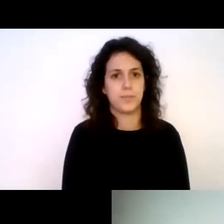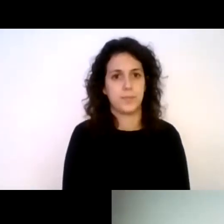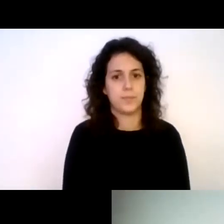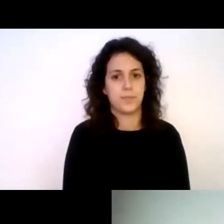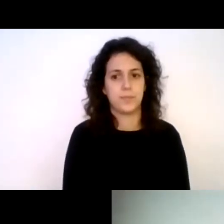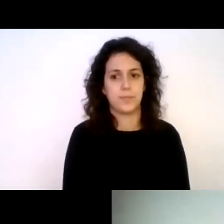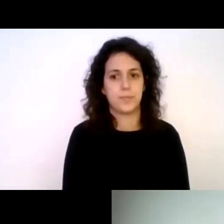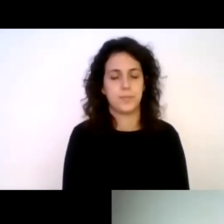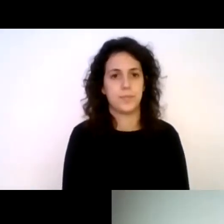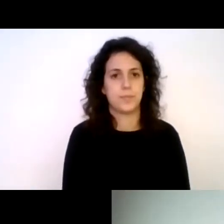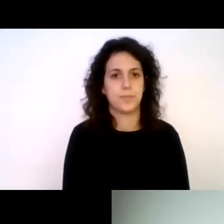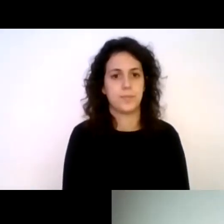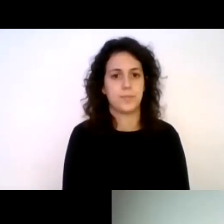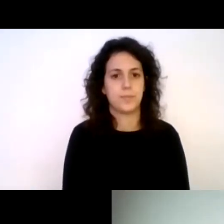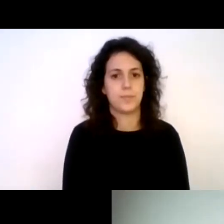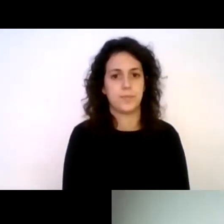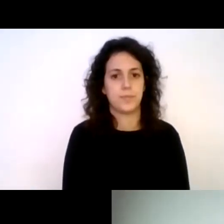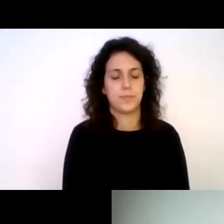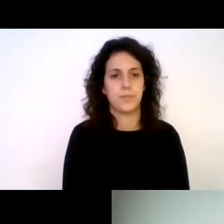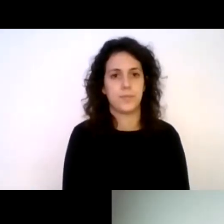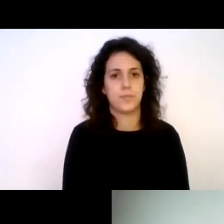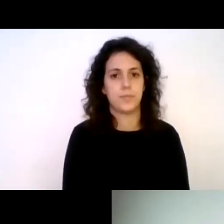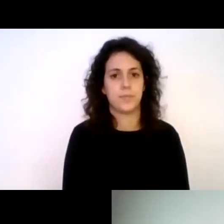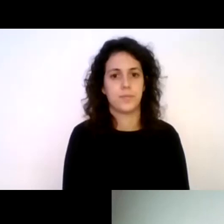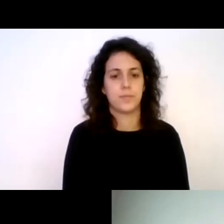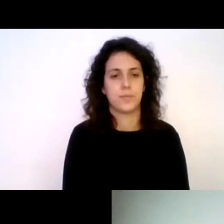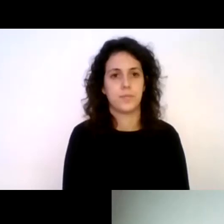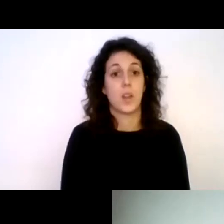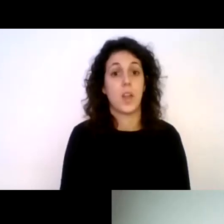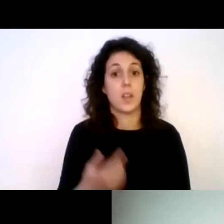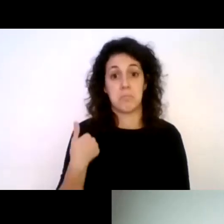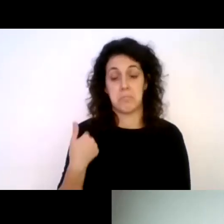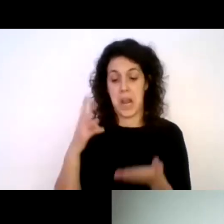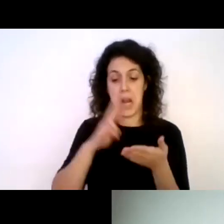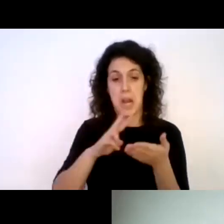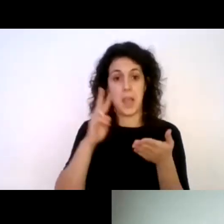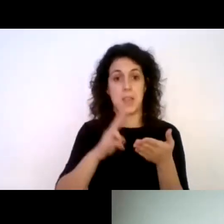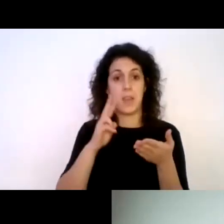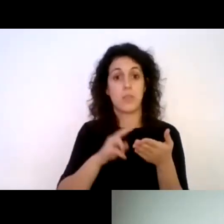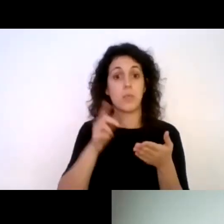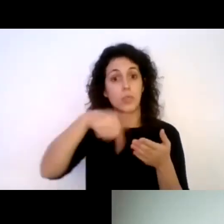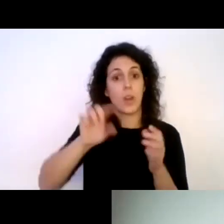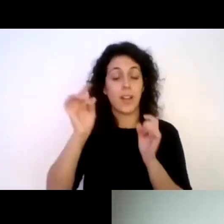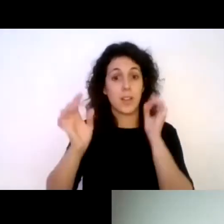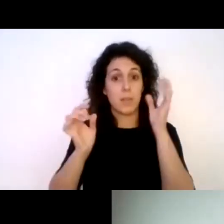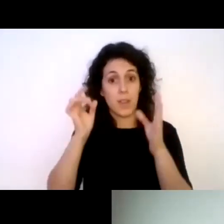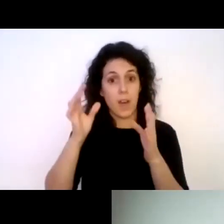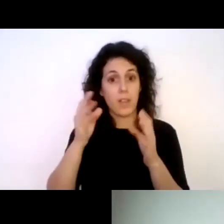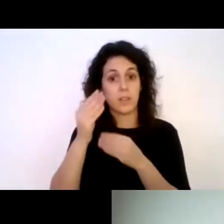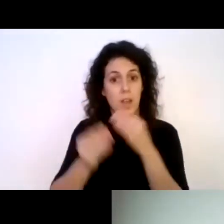Like I was reading that you did some activities. Estaba leyendo que habíais hecho actividades con snorkeling,